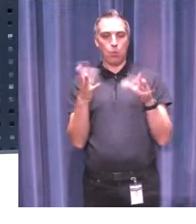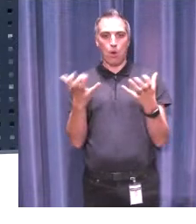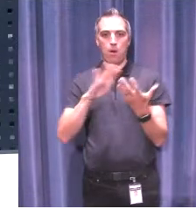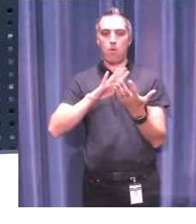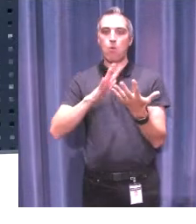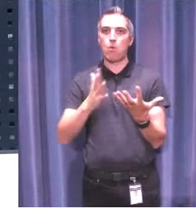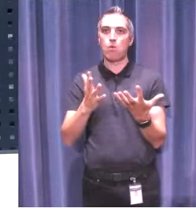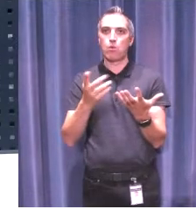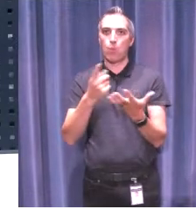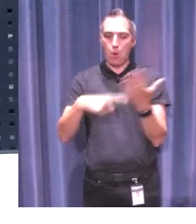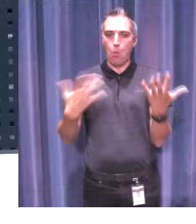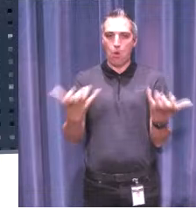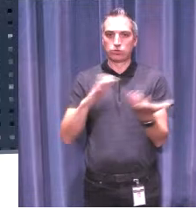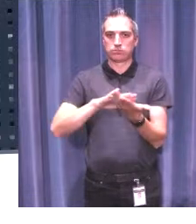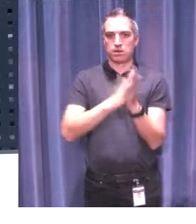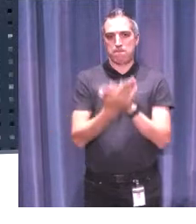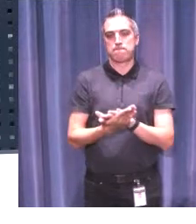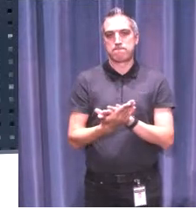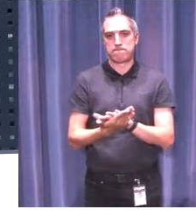So